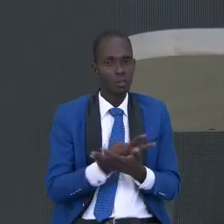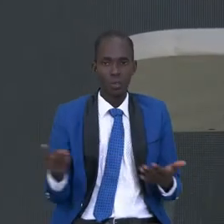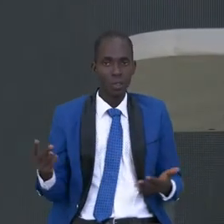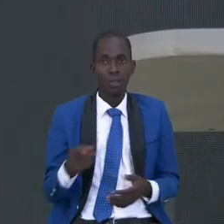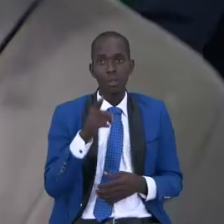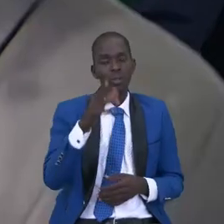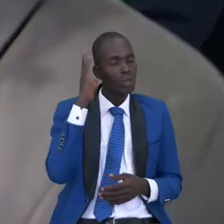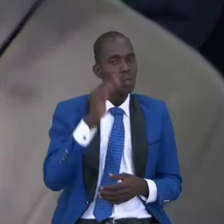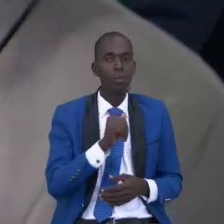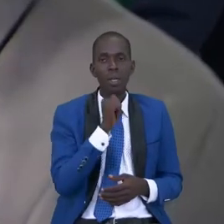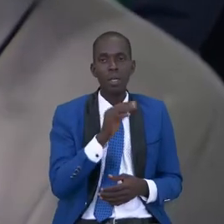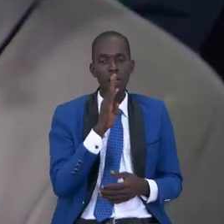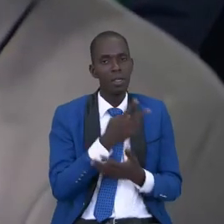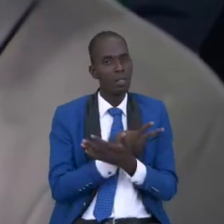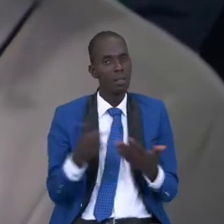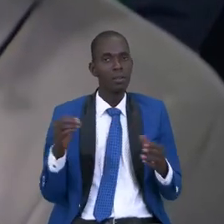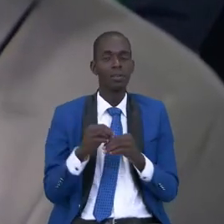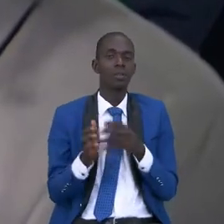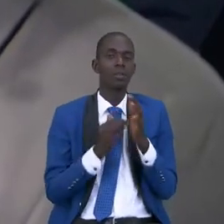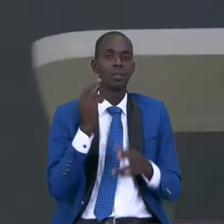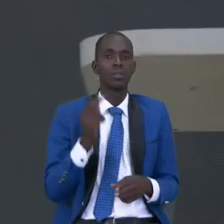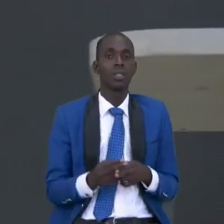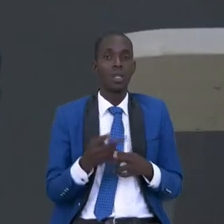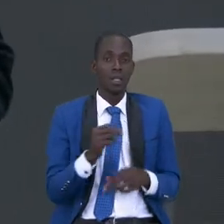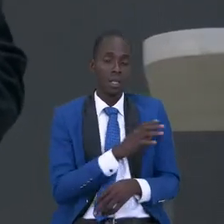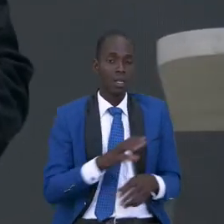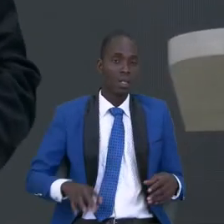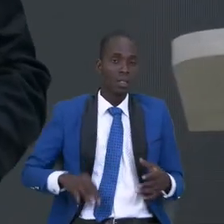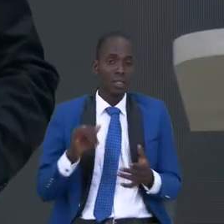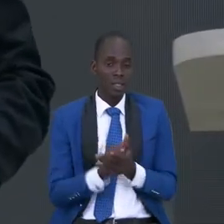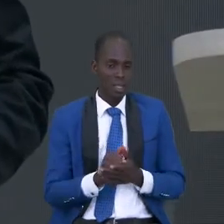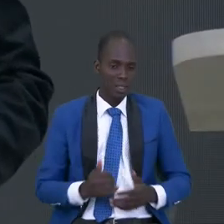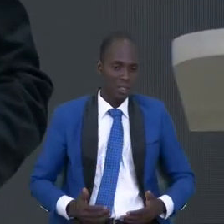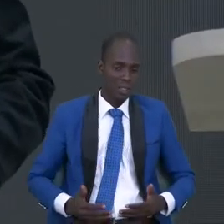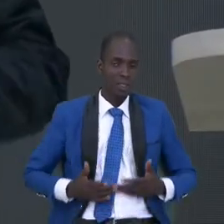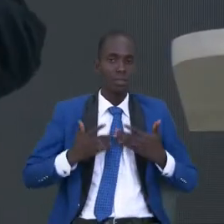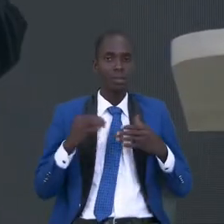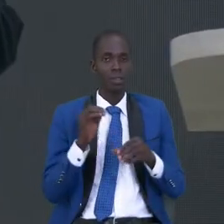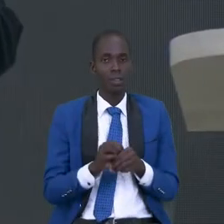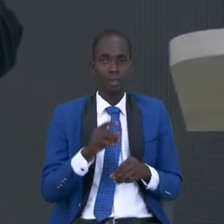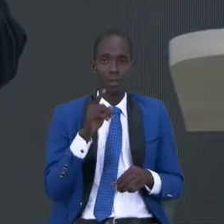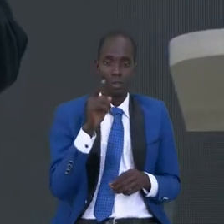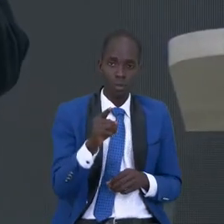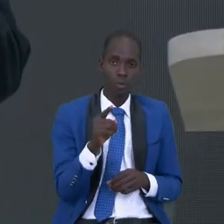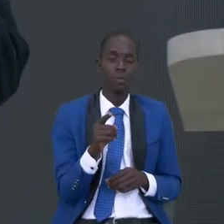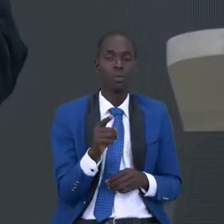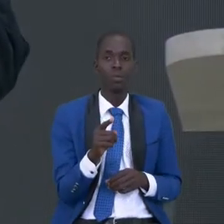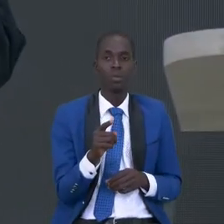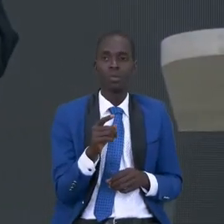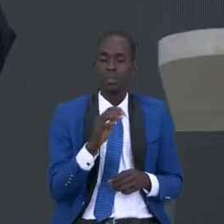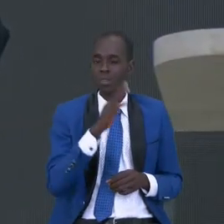not be a failure. The Christ that lives in you never one